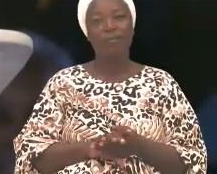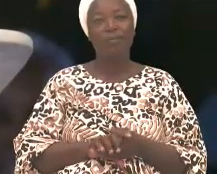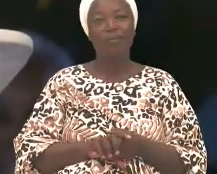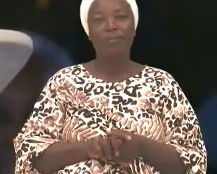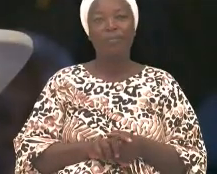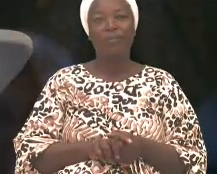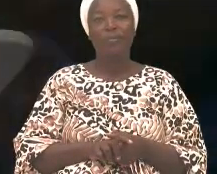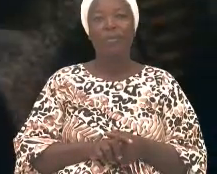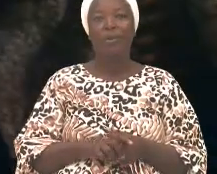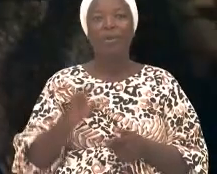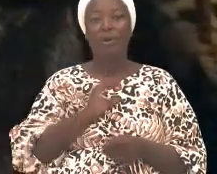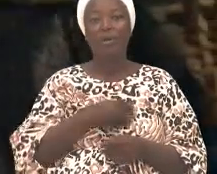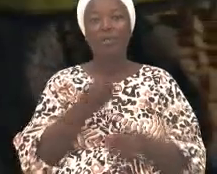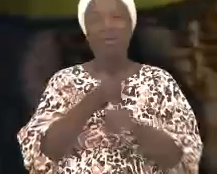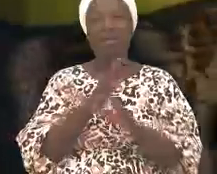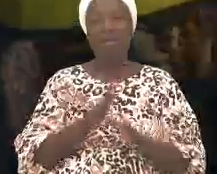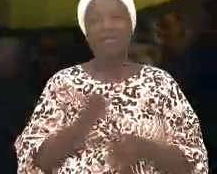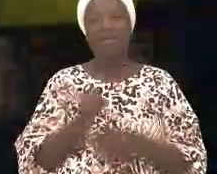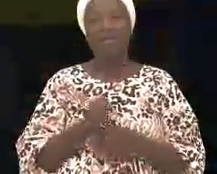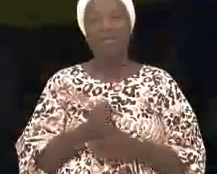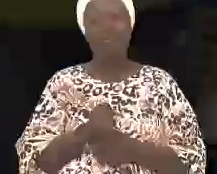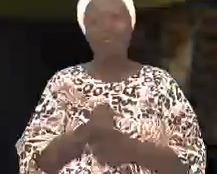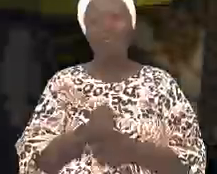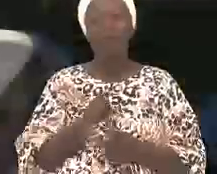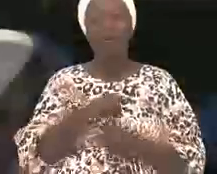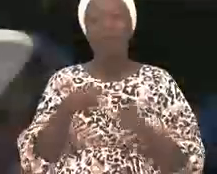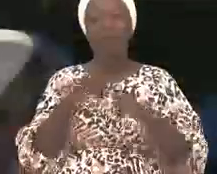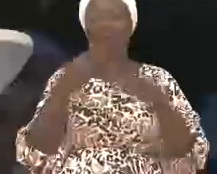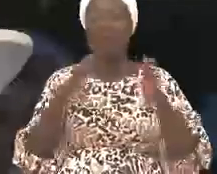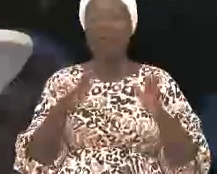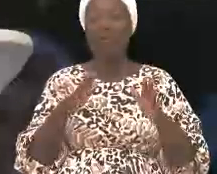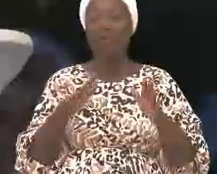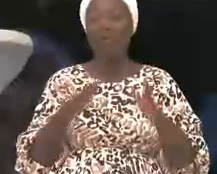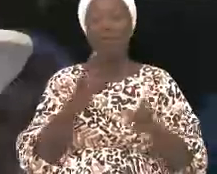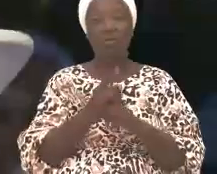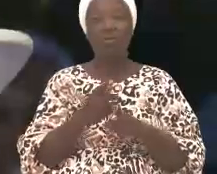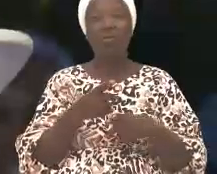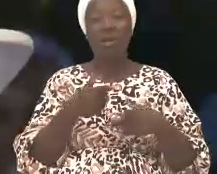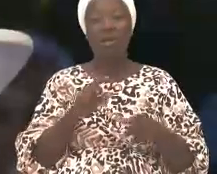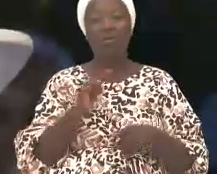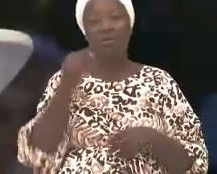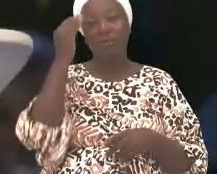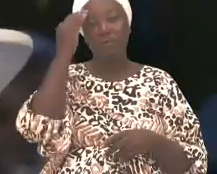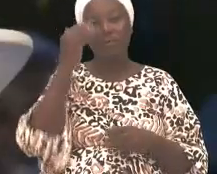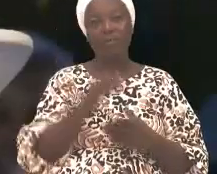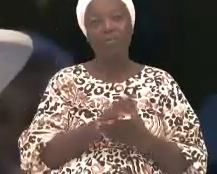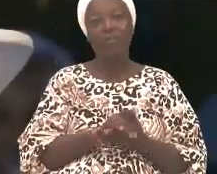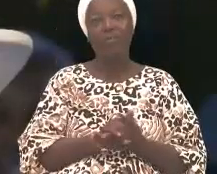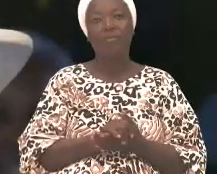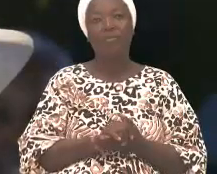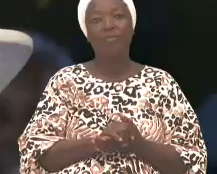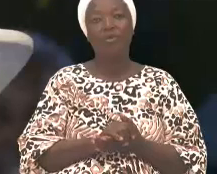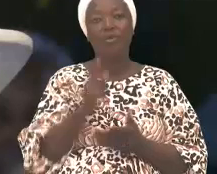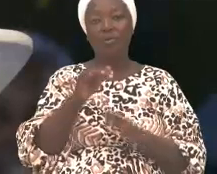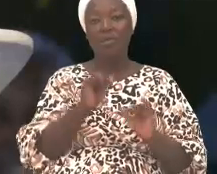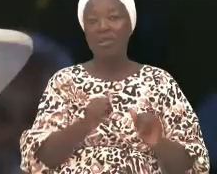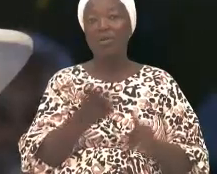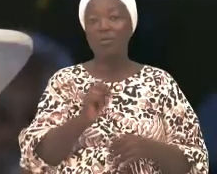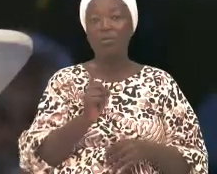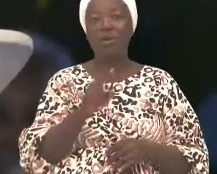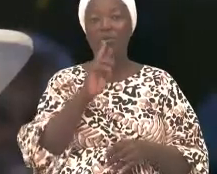Our counselors, when you finish, you wave your hand at me. You stay where you are. You don't